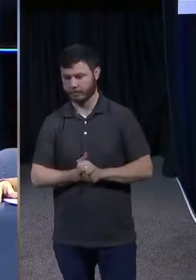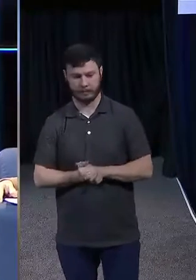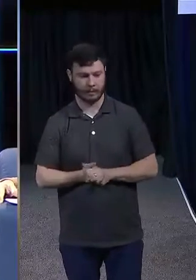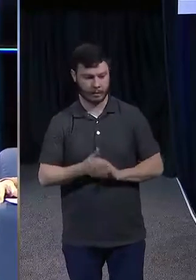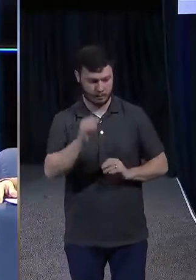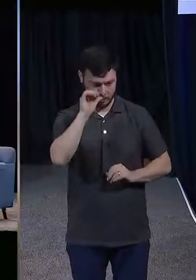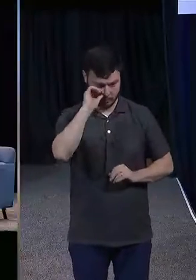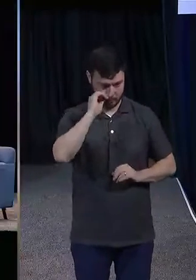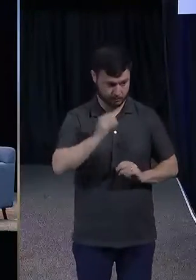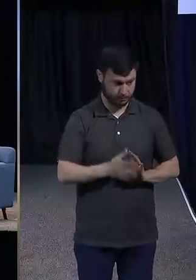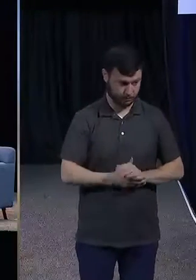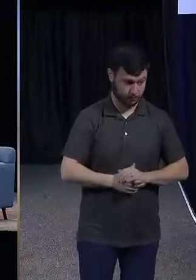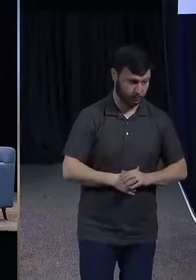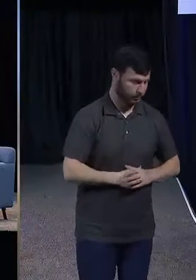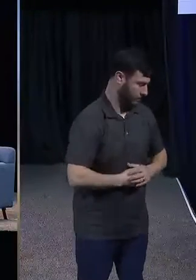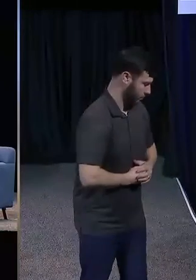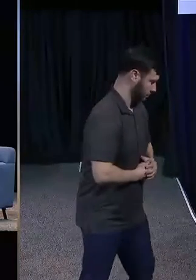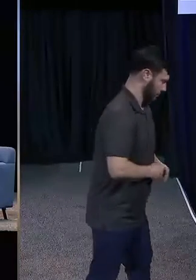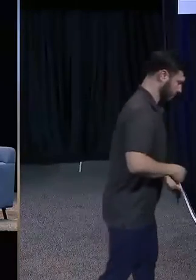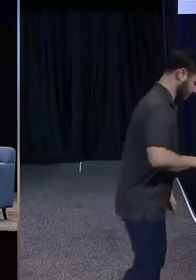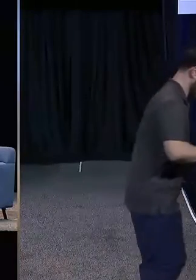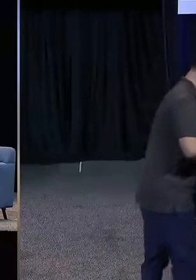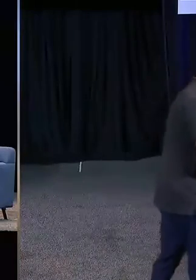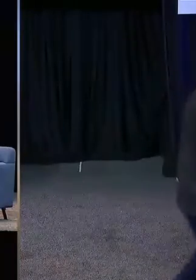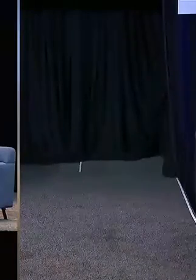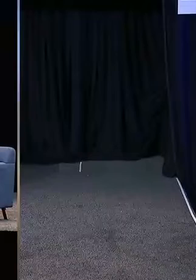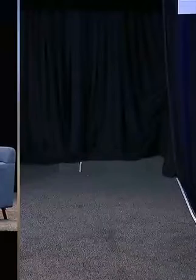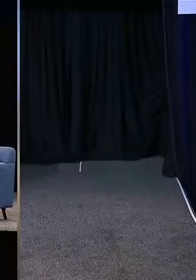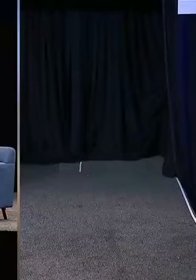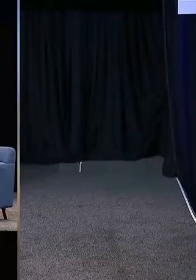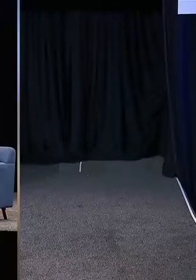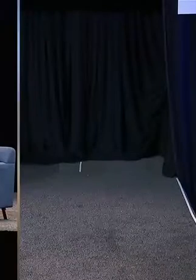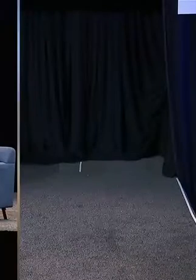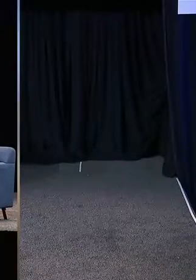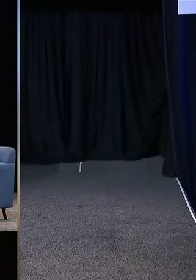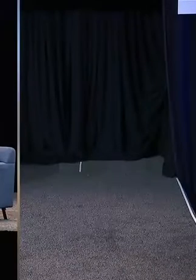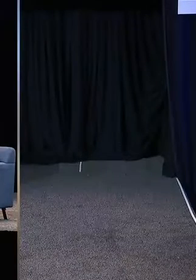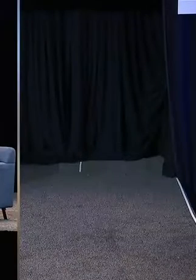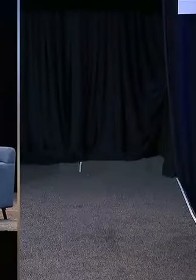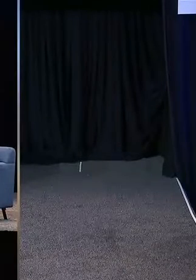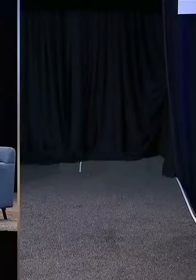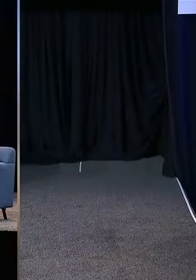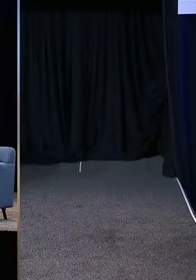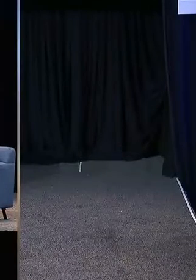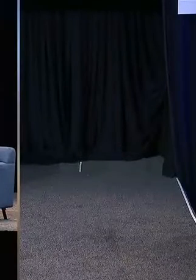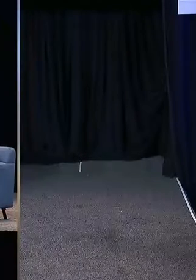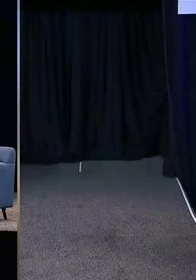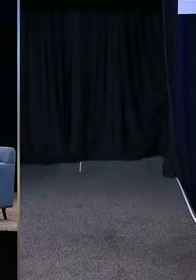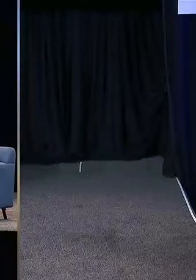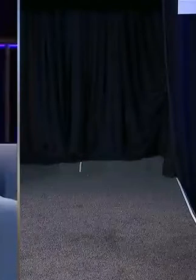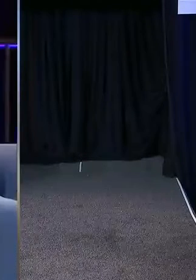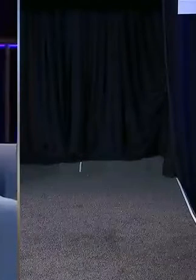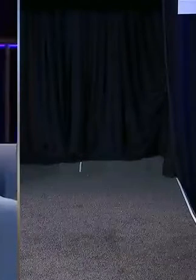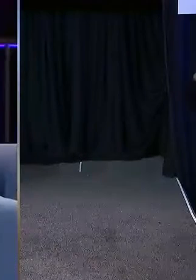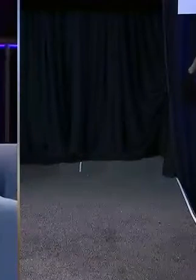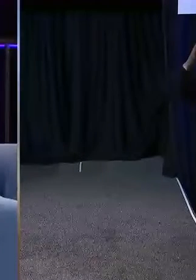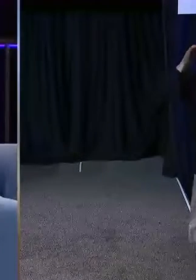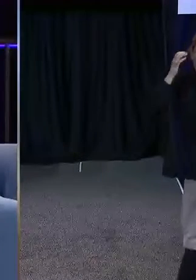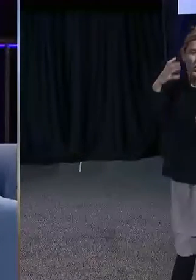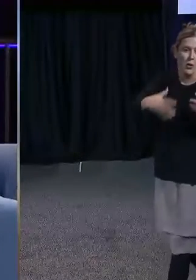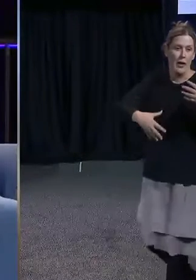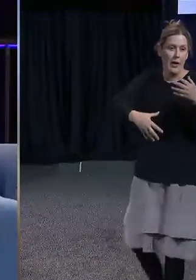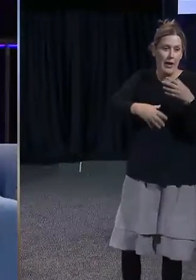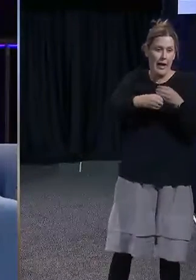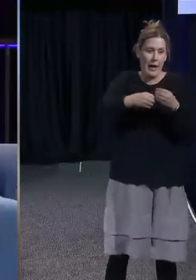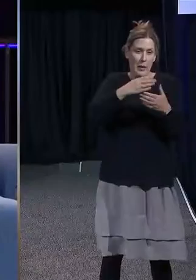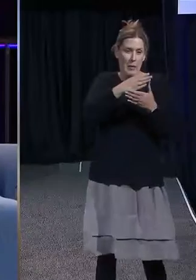What I'd like to add a component to this, because this is not about change and